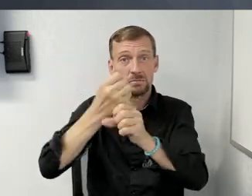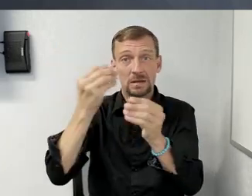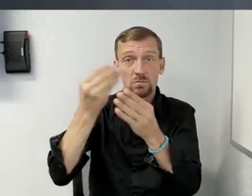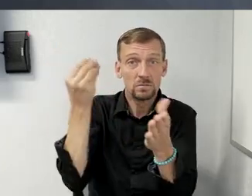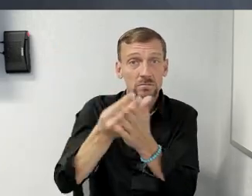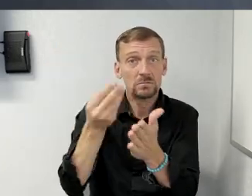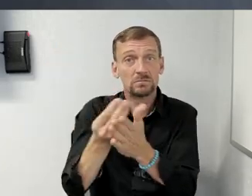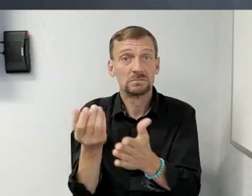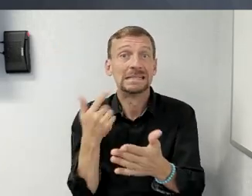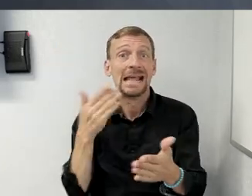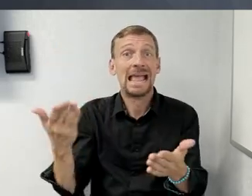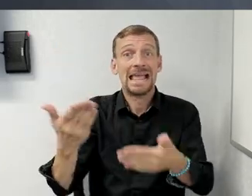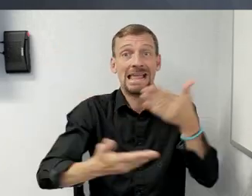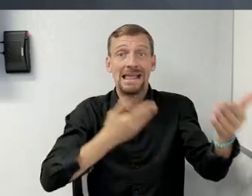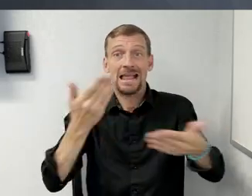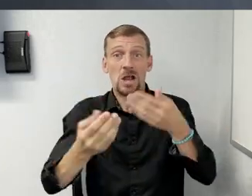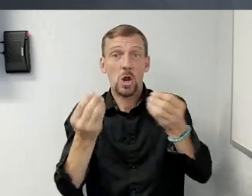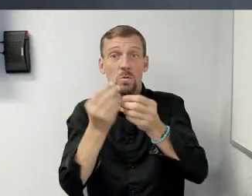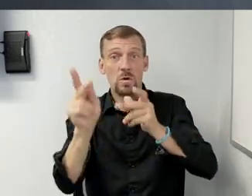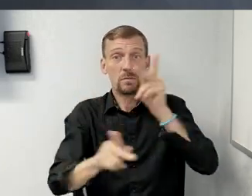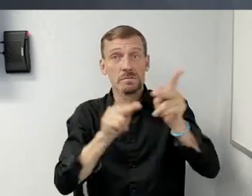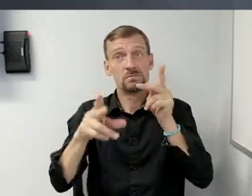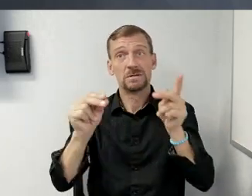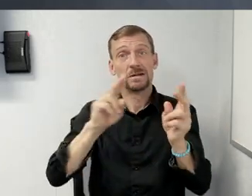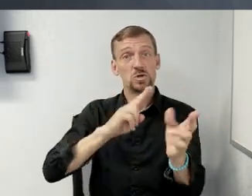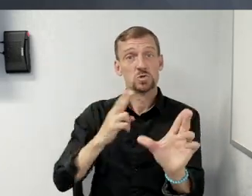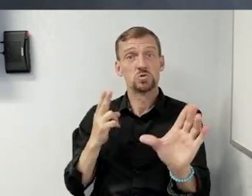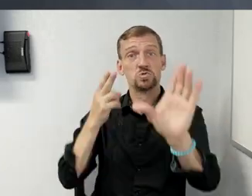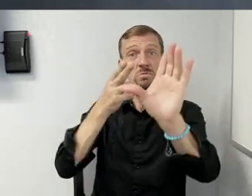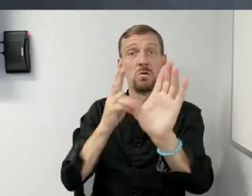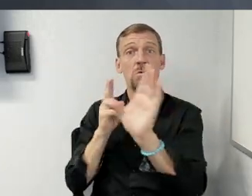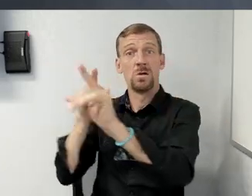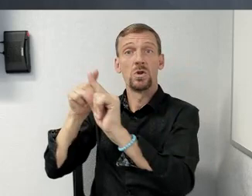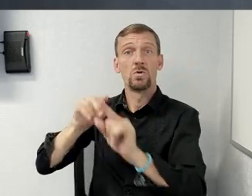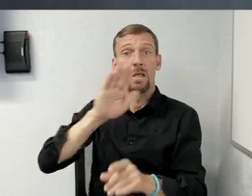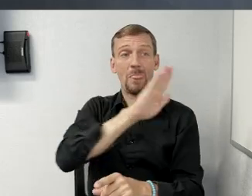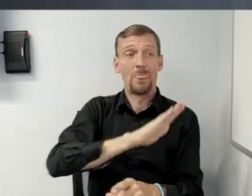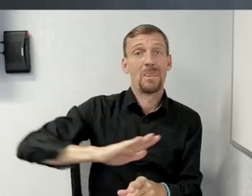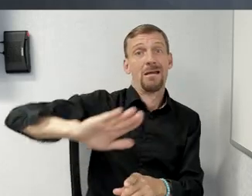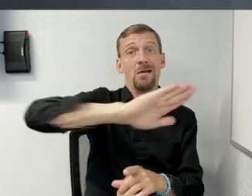hire more people, and contribute to their community.